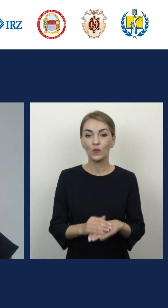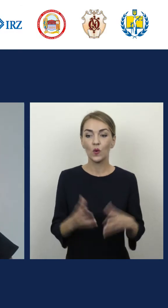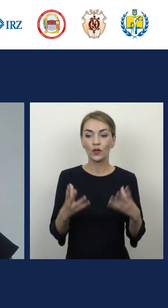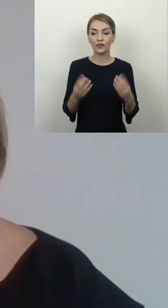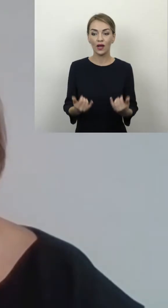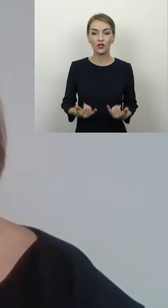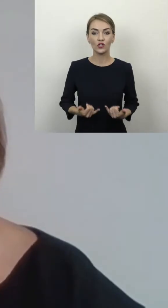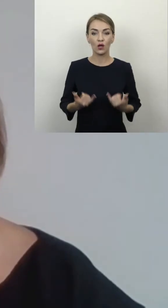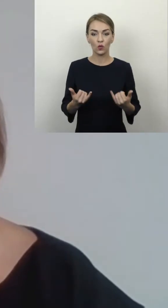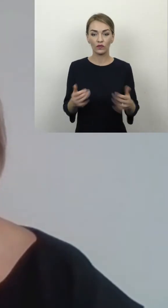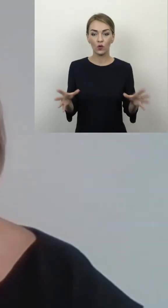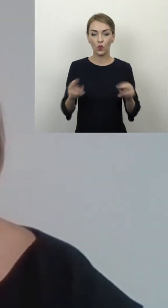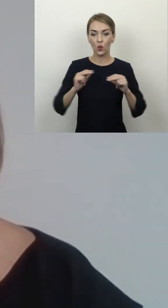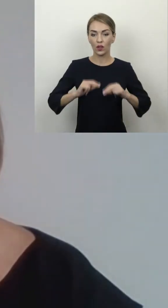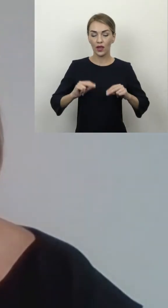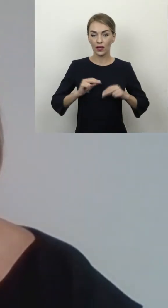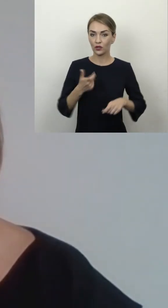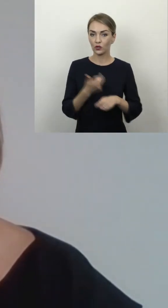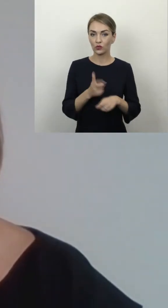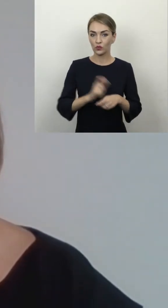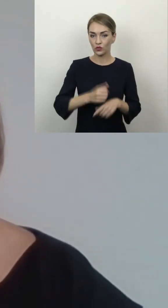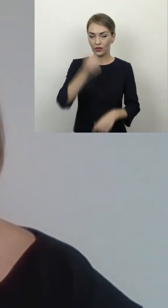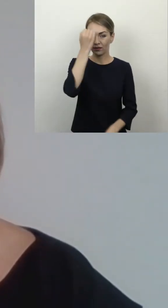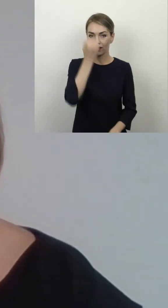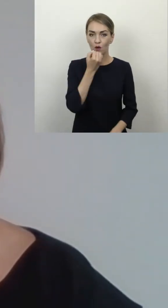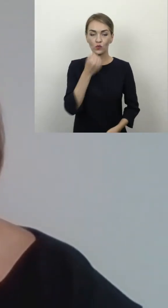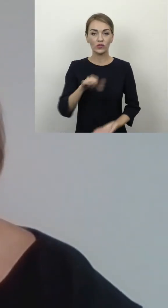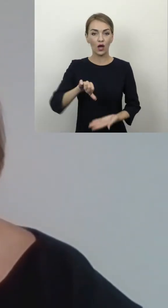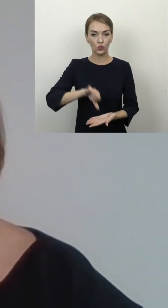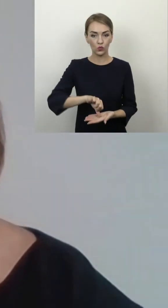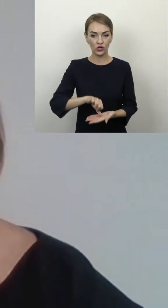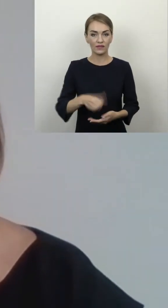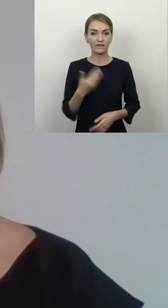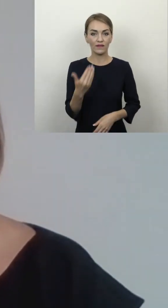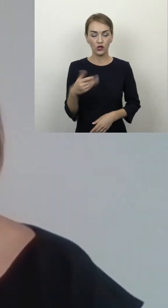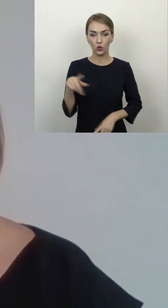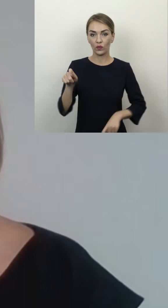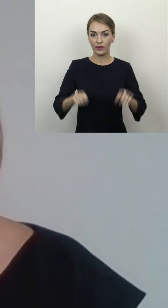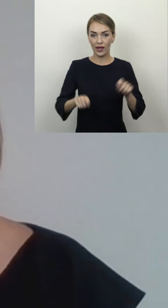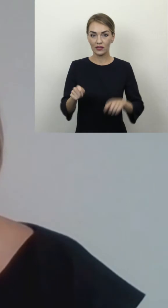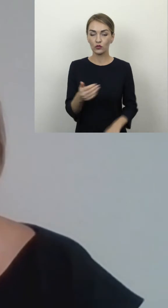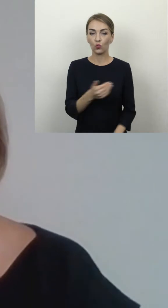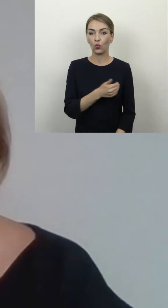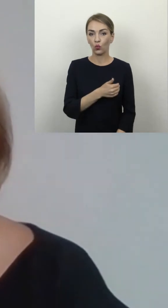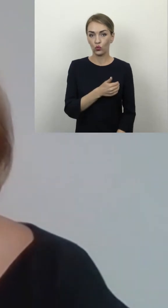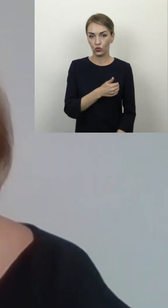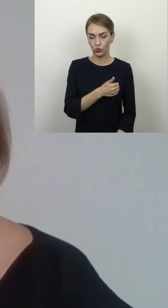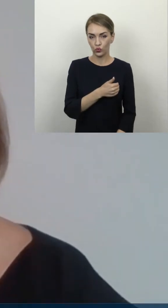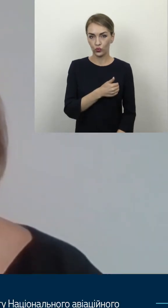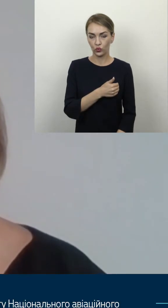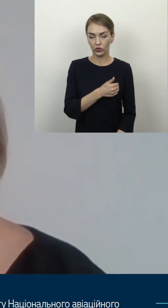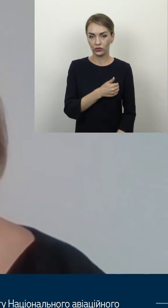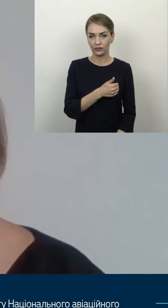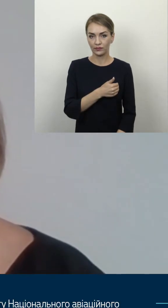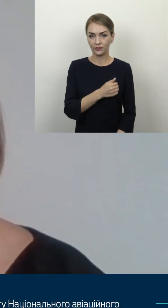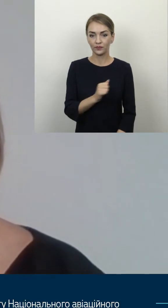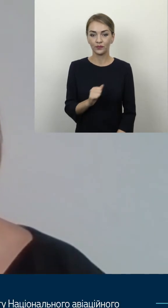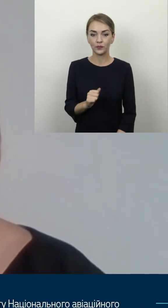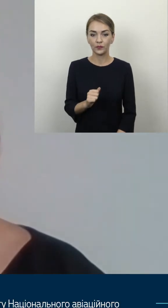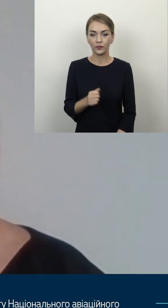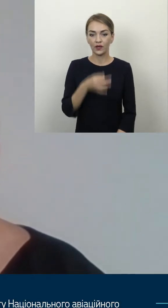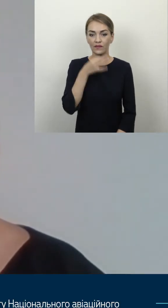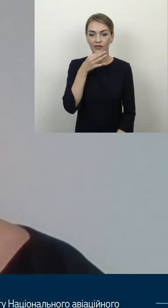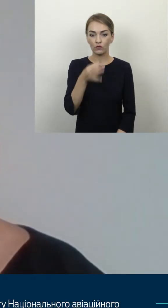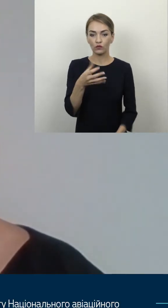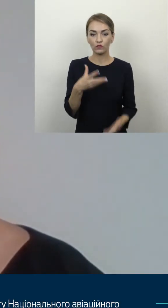Good afternoon, dear colleagues. Thank you very much for your participation, for a chance to participate in this